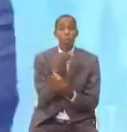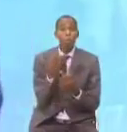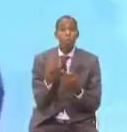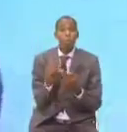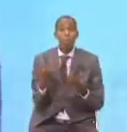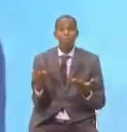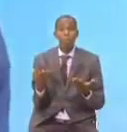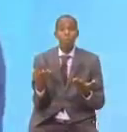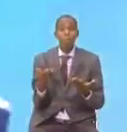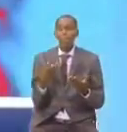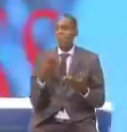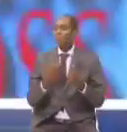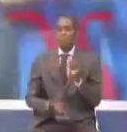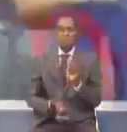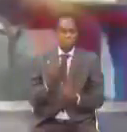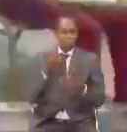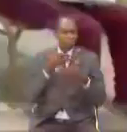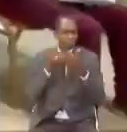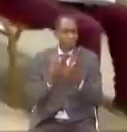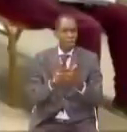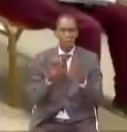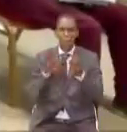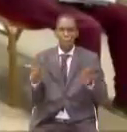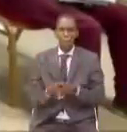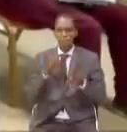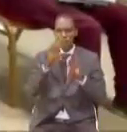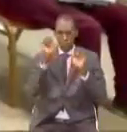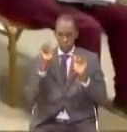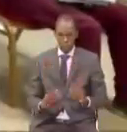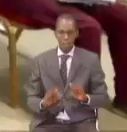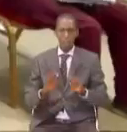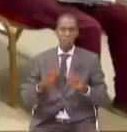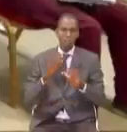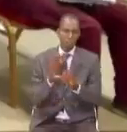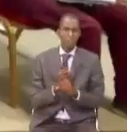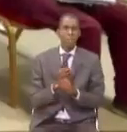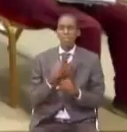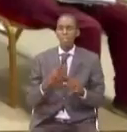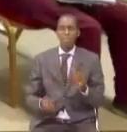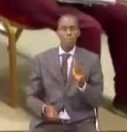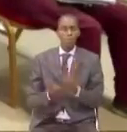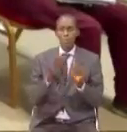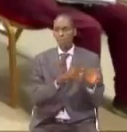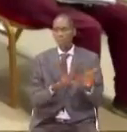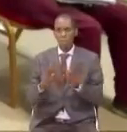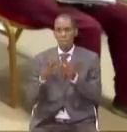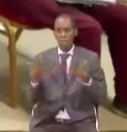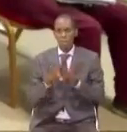the nearest place you can get, and the most ready place you can get